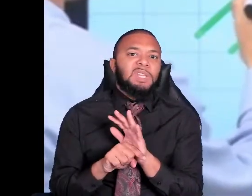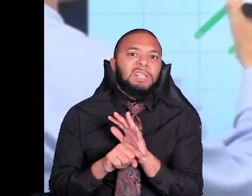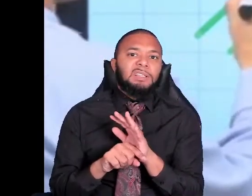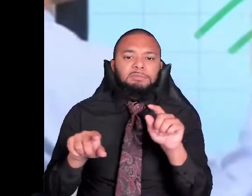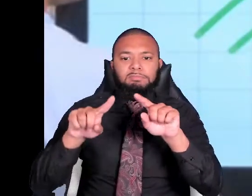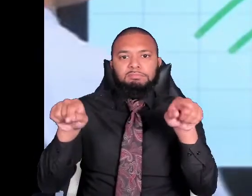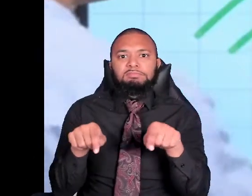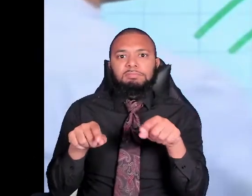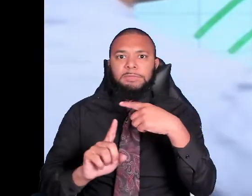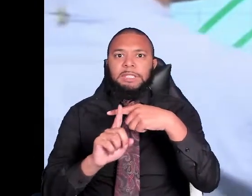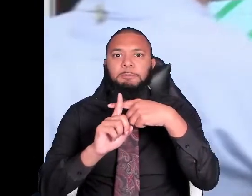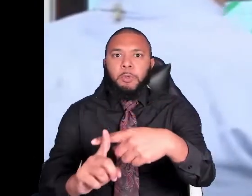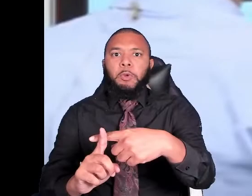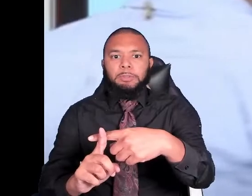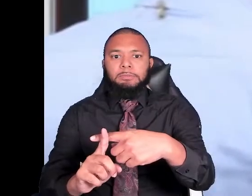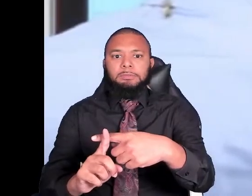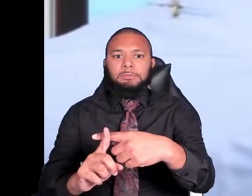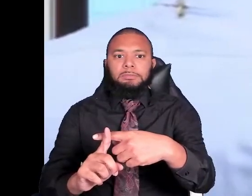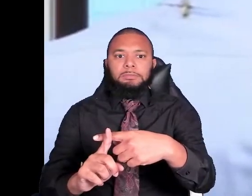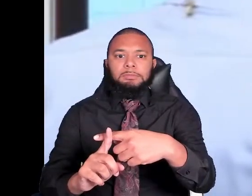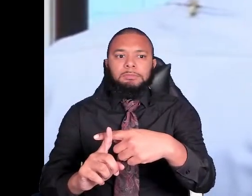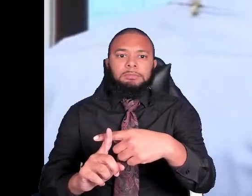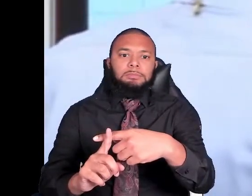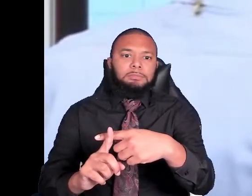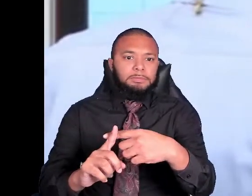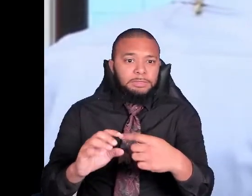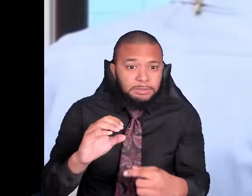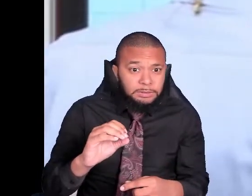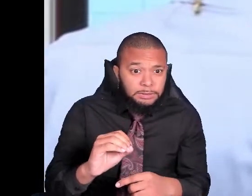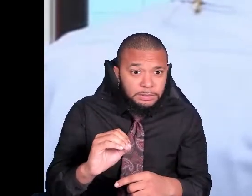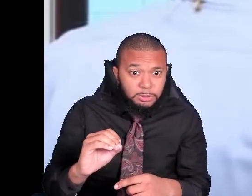this point right here, which